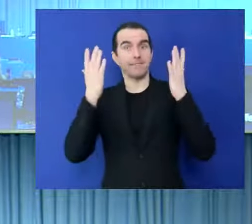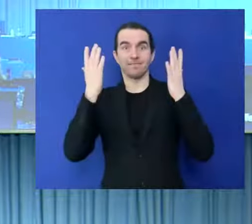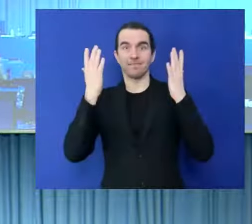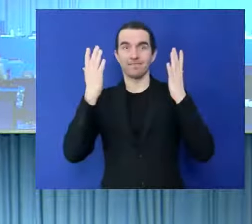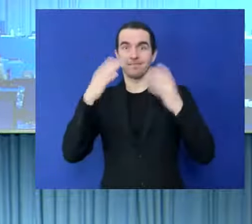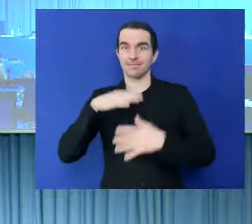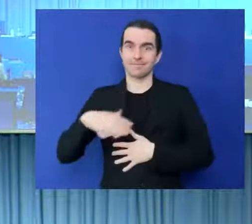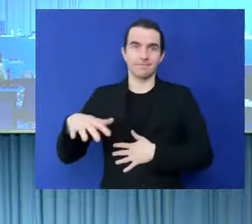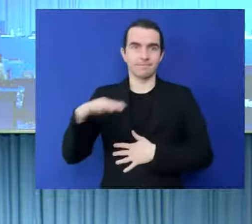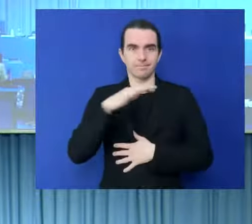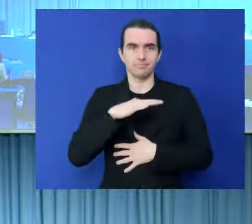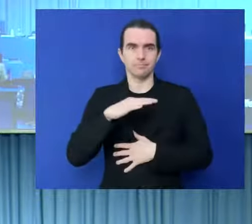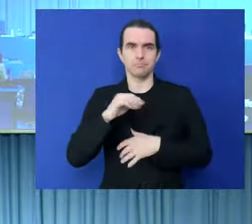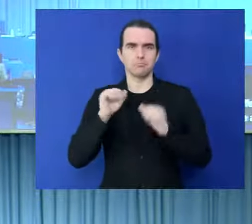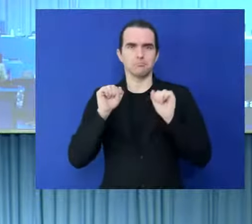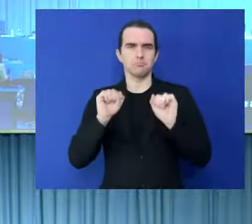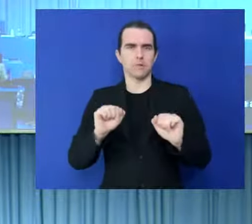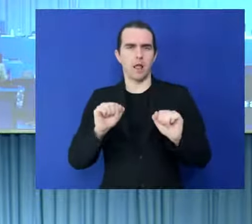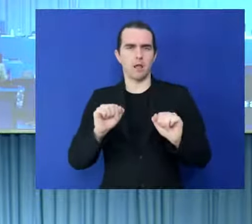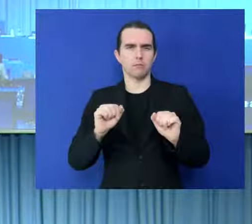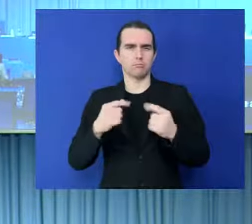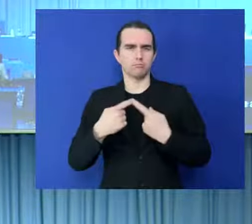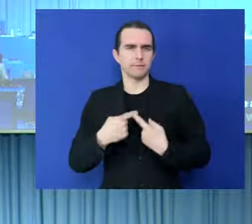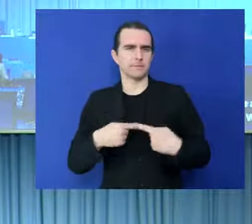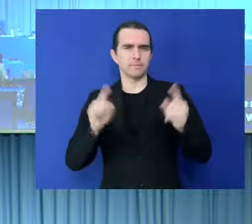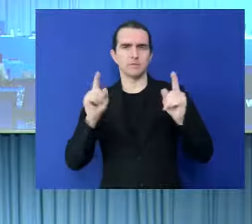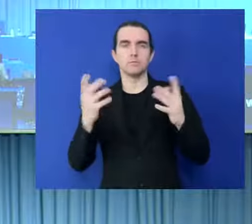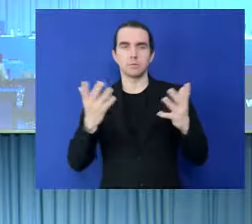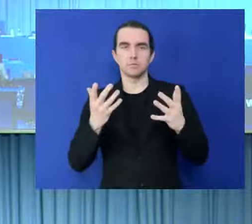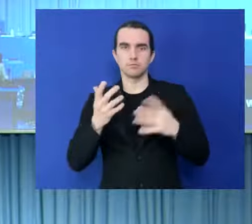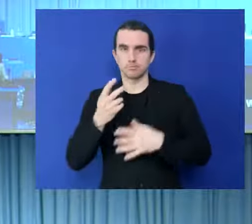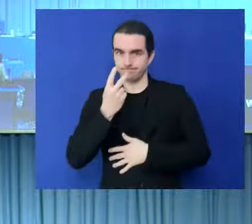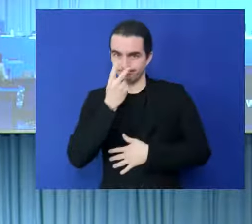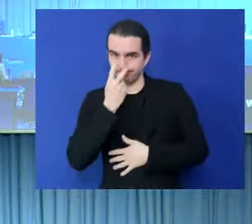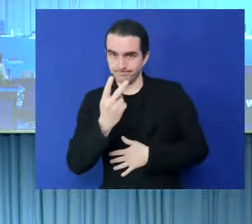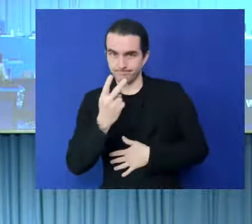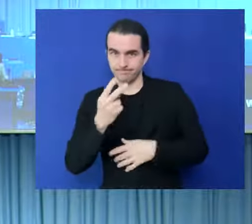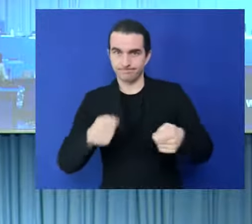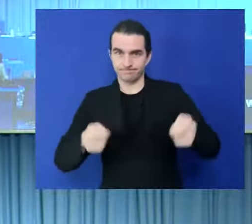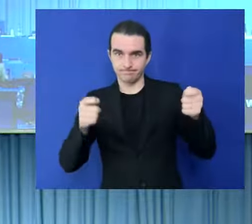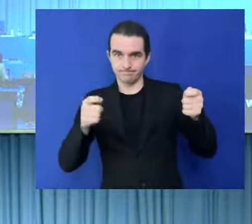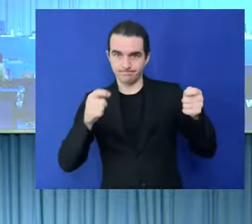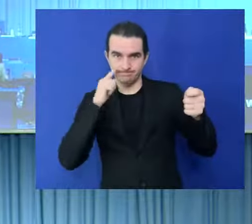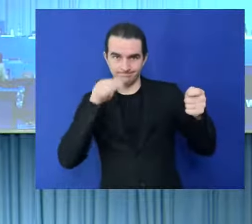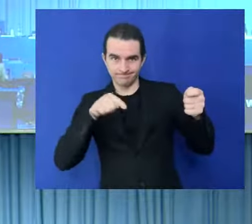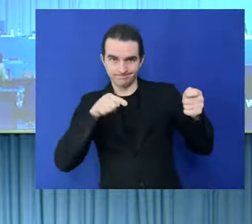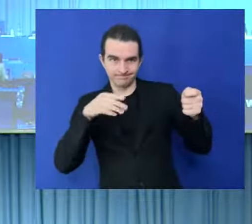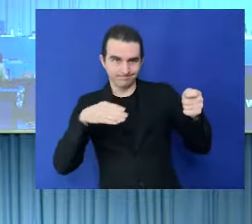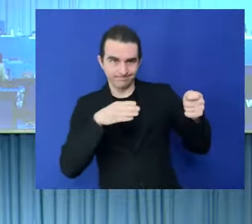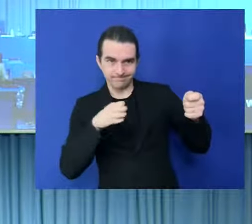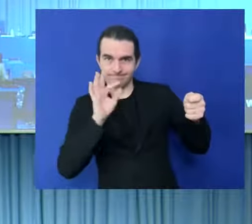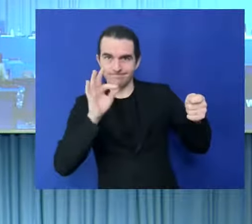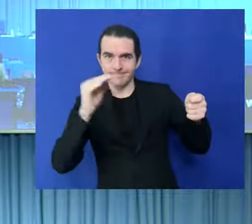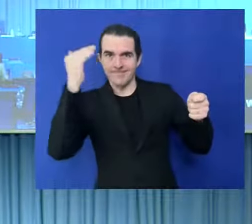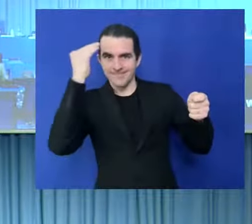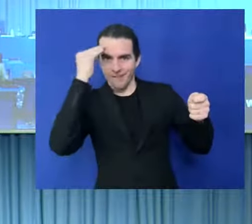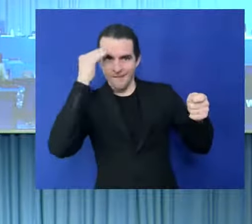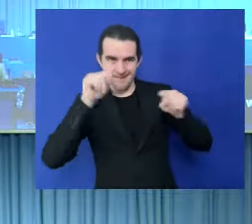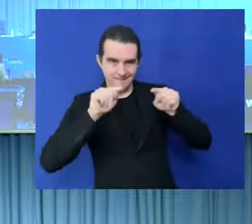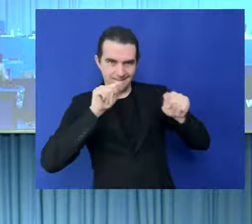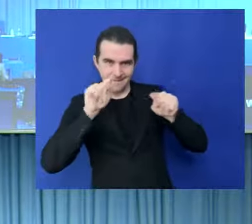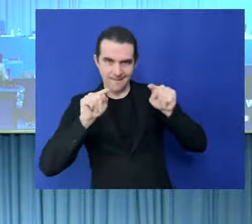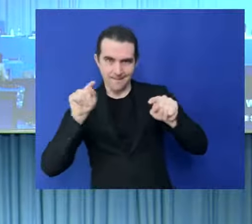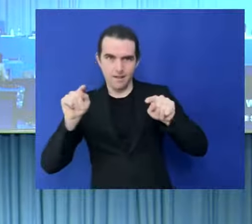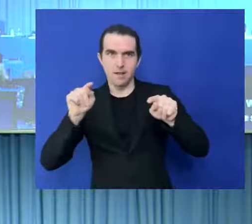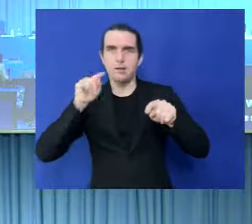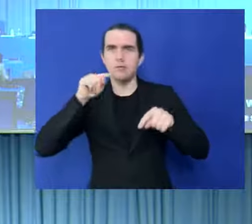station, and then we will need to visit the station and undertake a visual survey. So we can